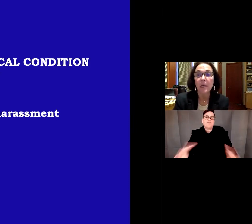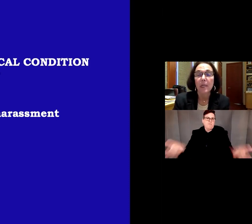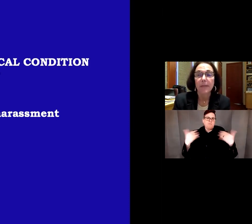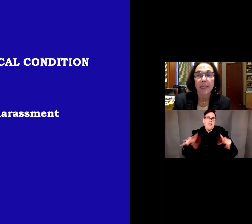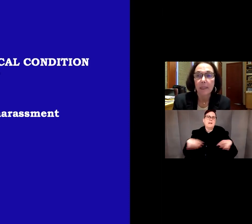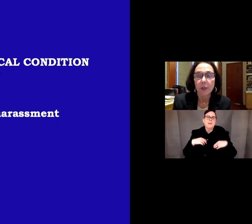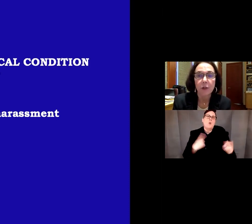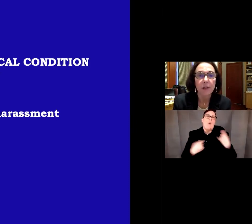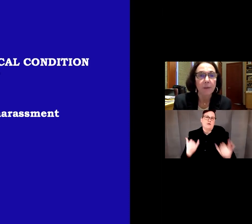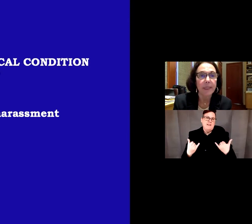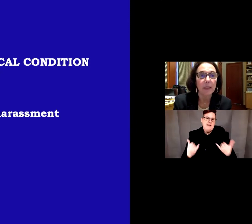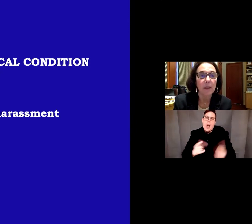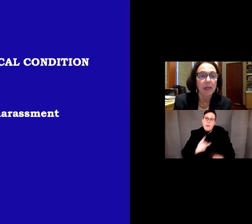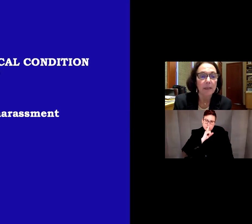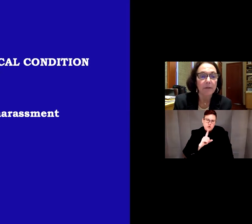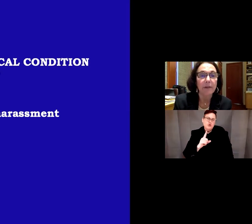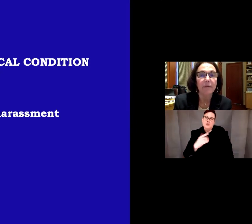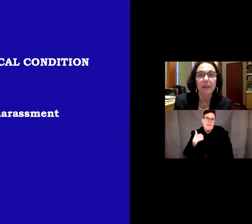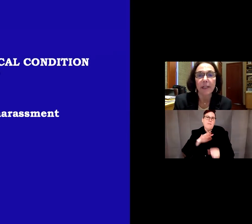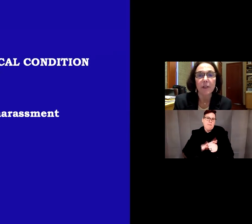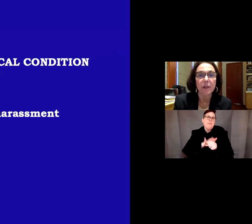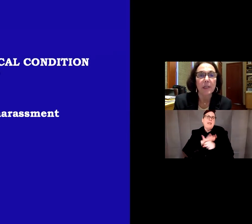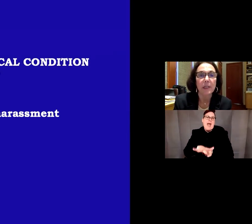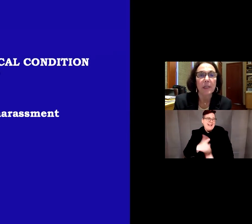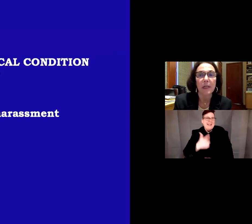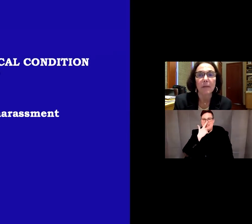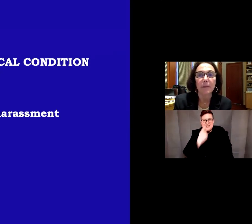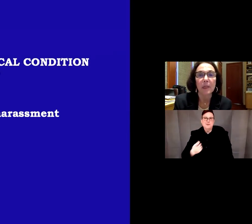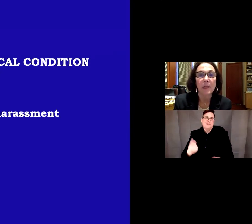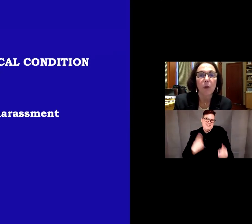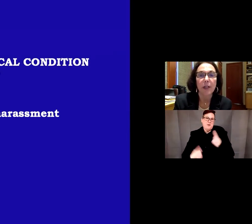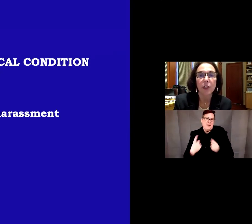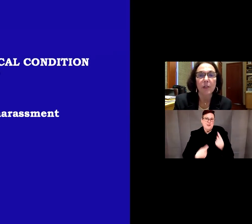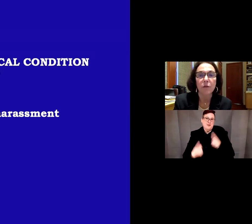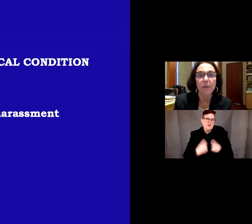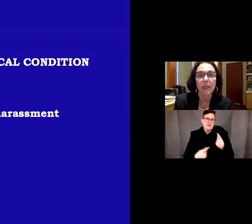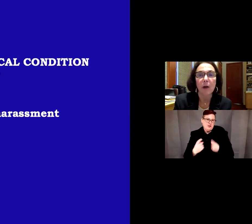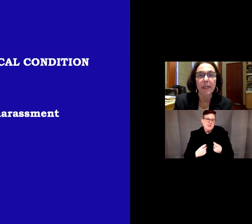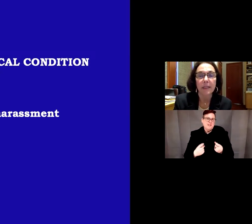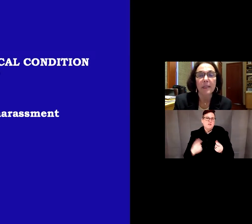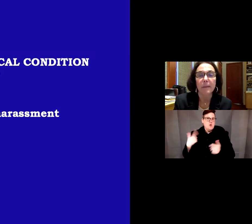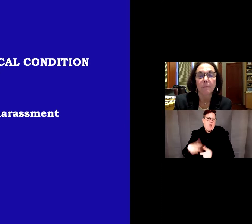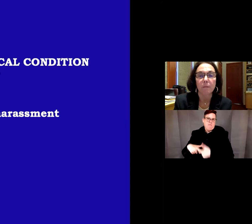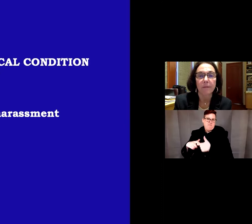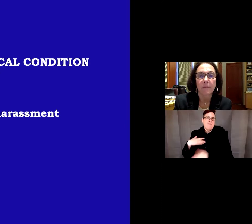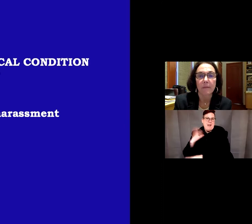questions, because I'm sure there'll be a lot of very interesting questions from the